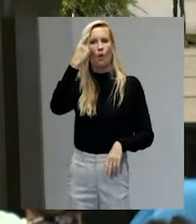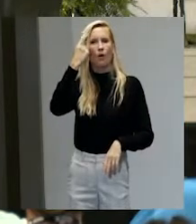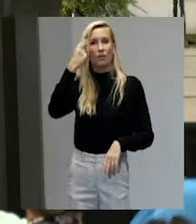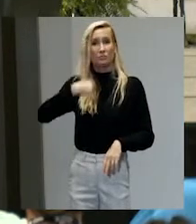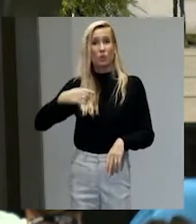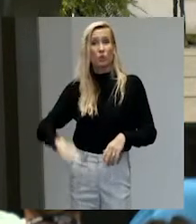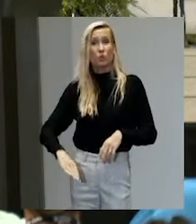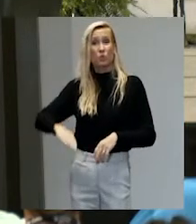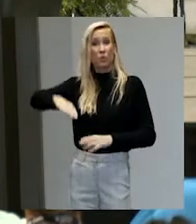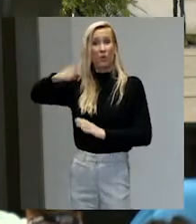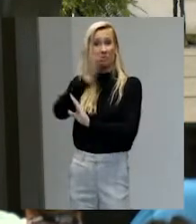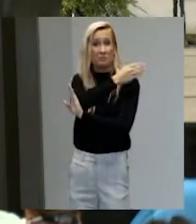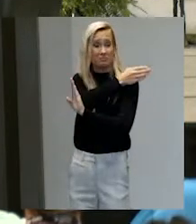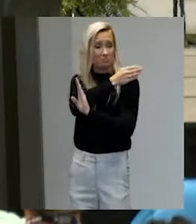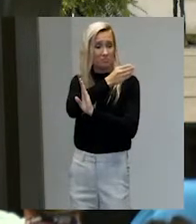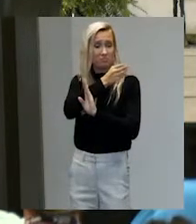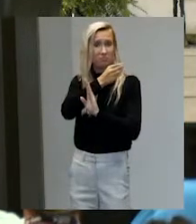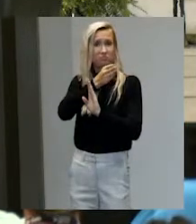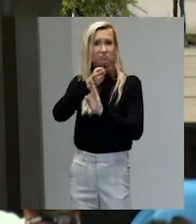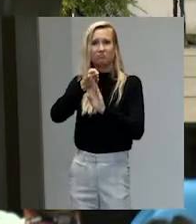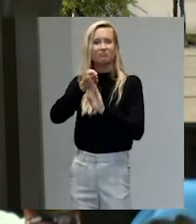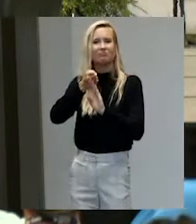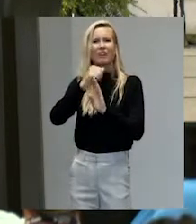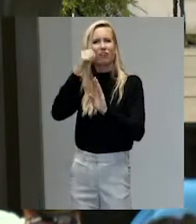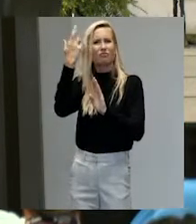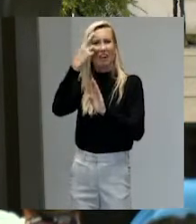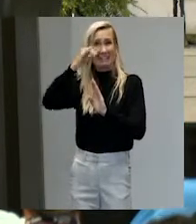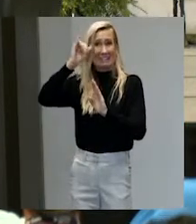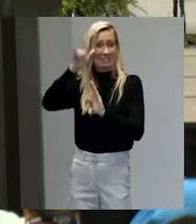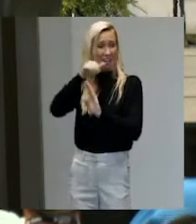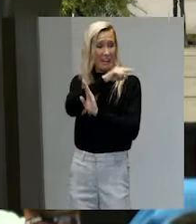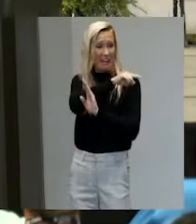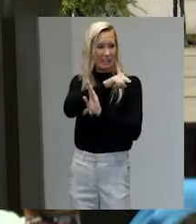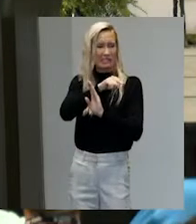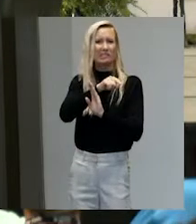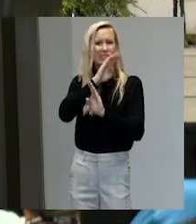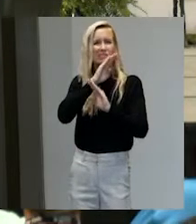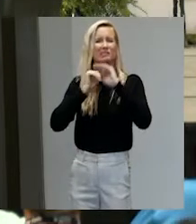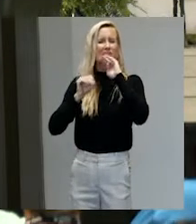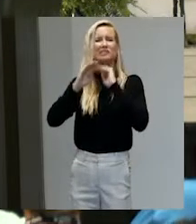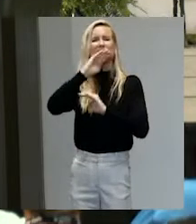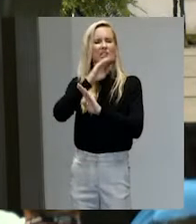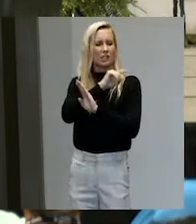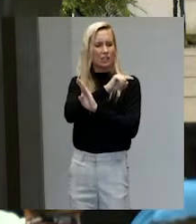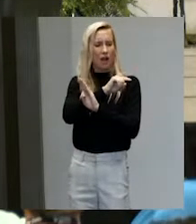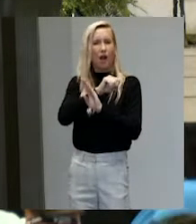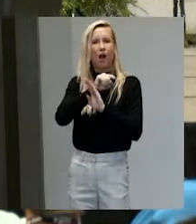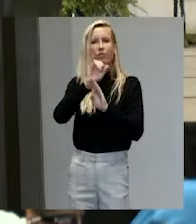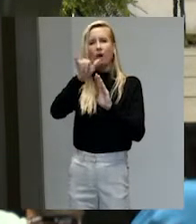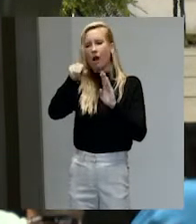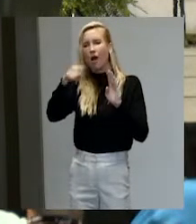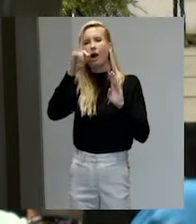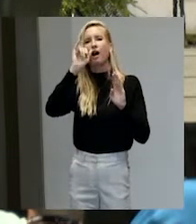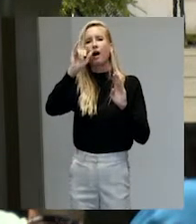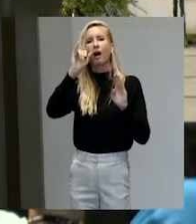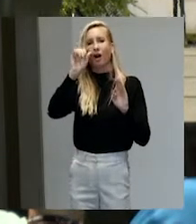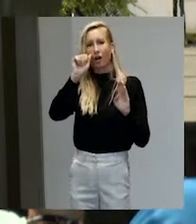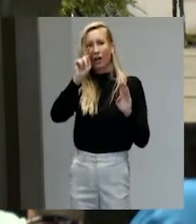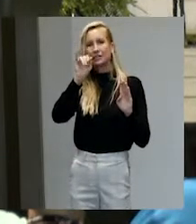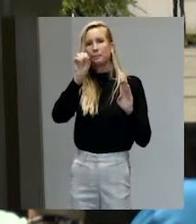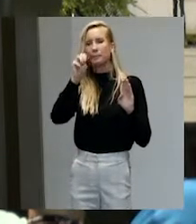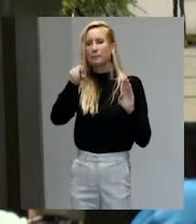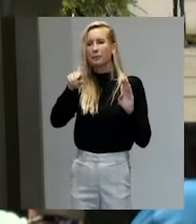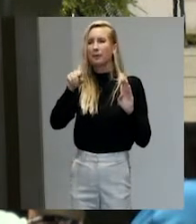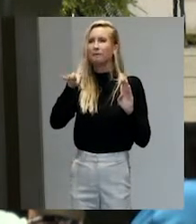to autism in any way. And then when I saw that there was this show about it, I was very excited because I'm a fan of the guy who created the